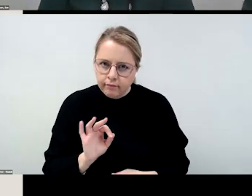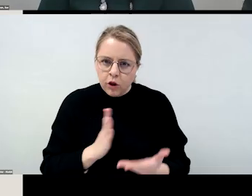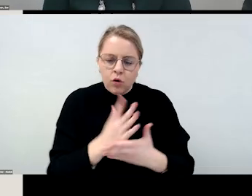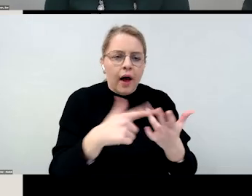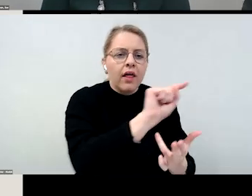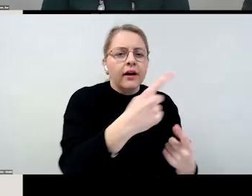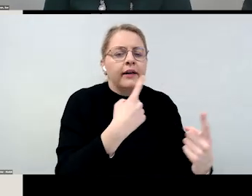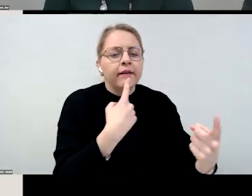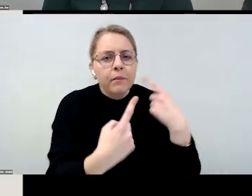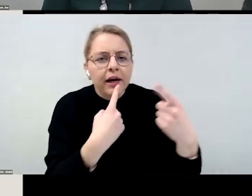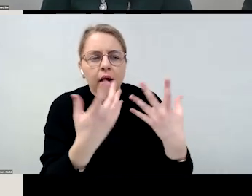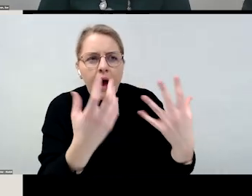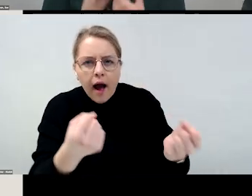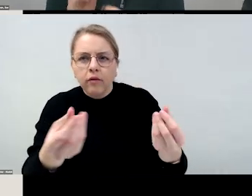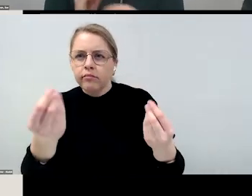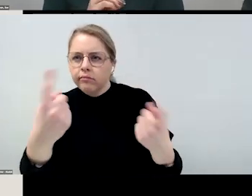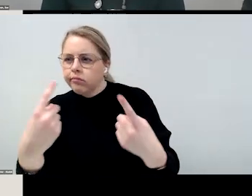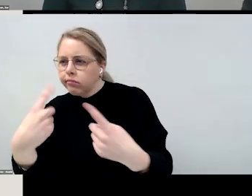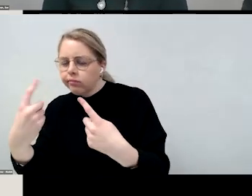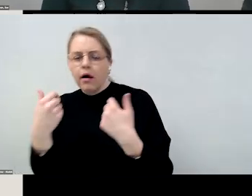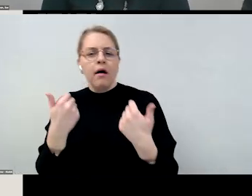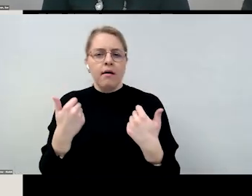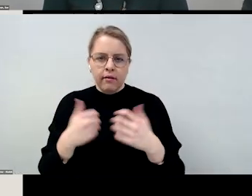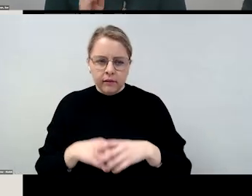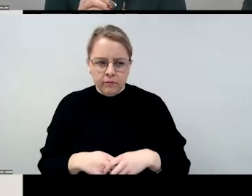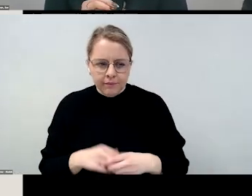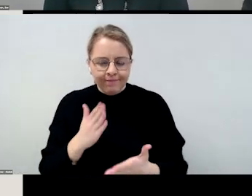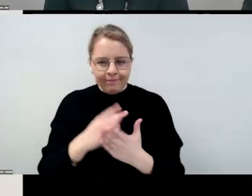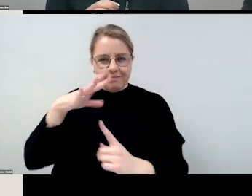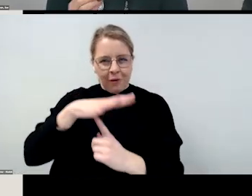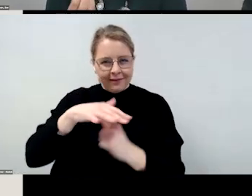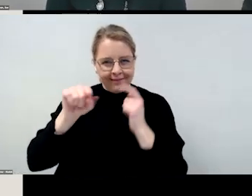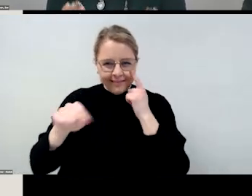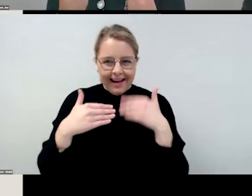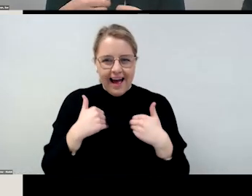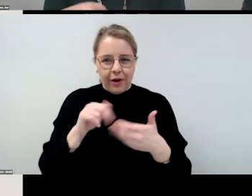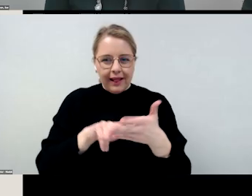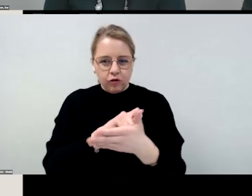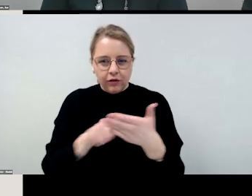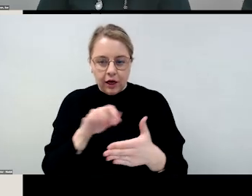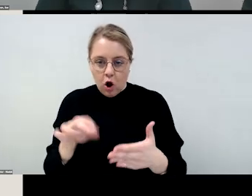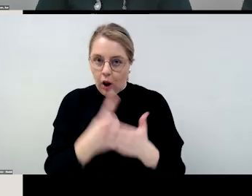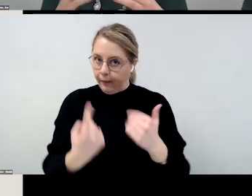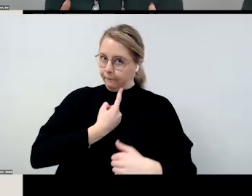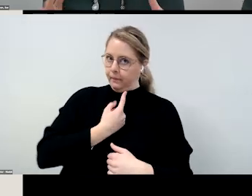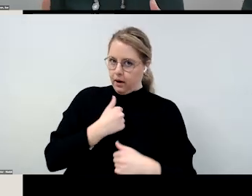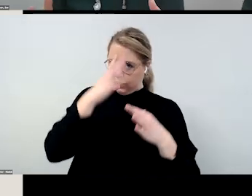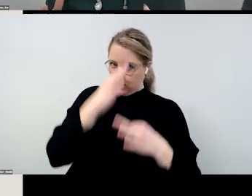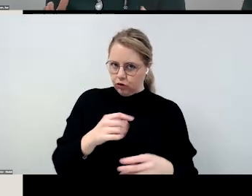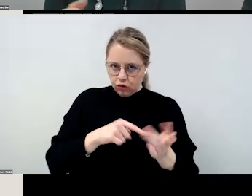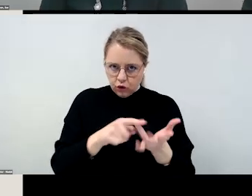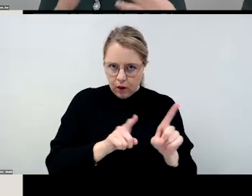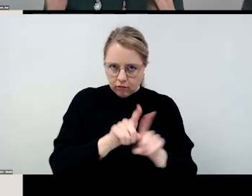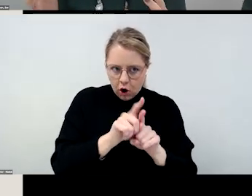that we get from people and places around us. And that's really important to understand, because health literacy isn't up to an individual, it's a